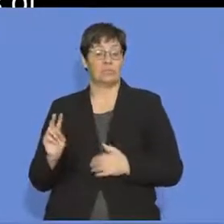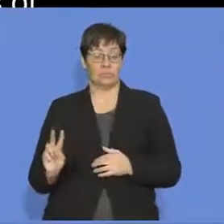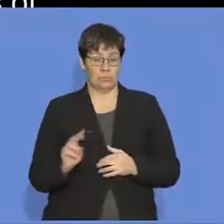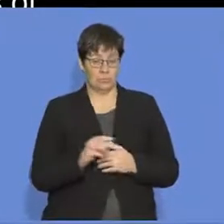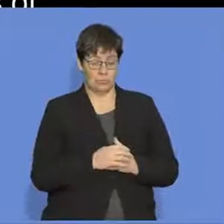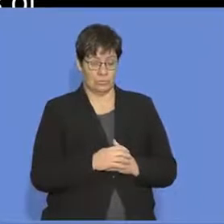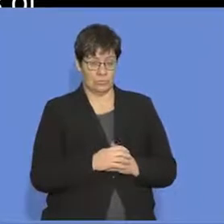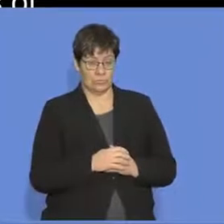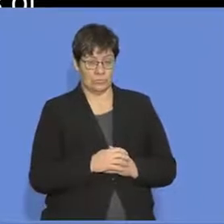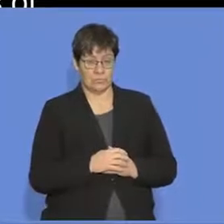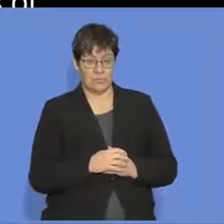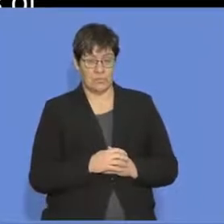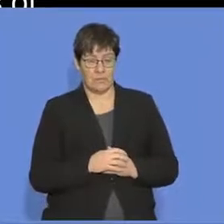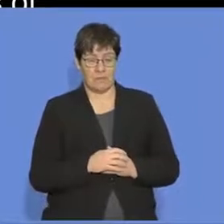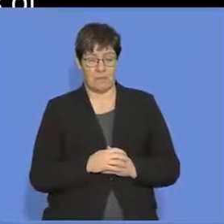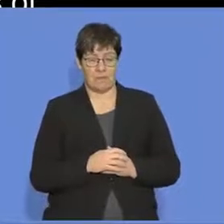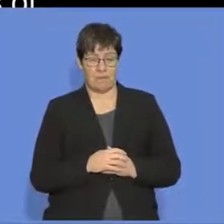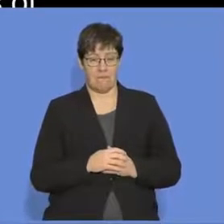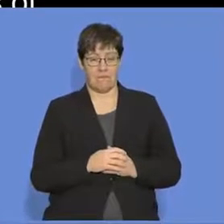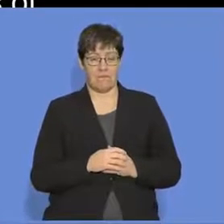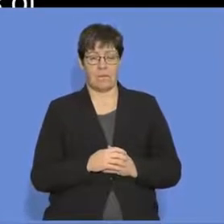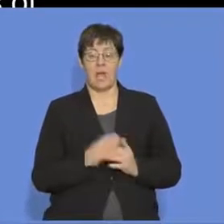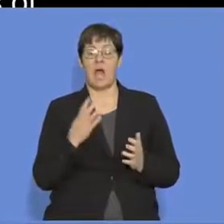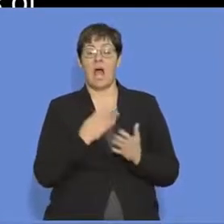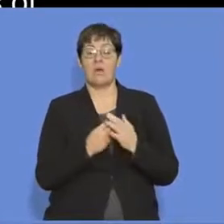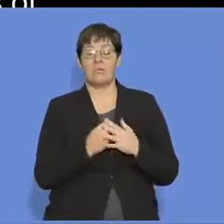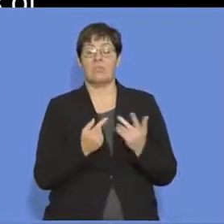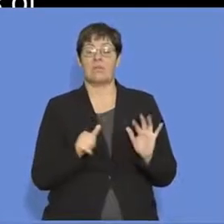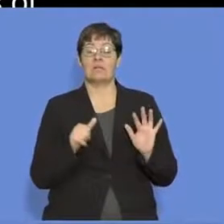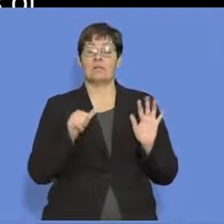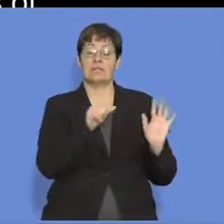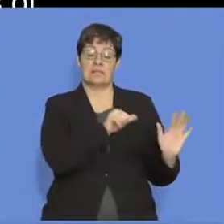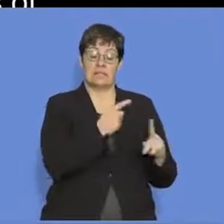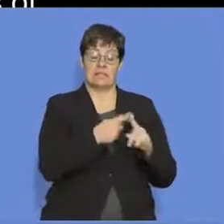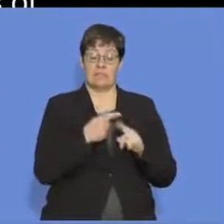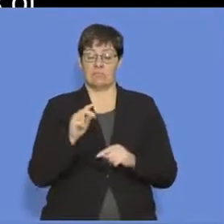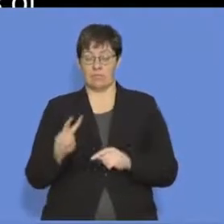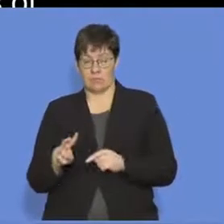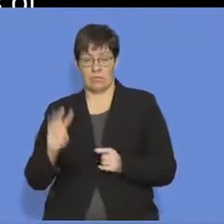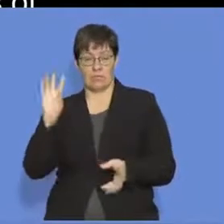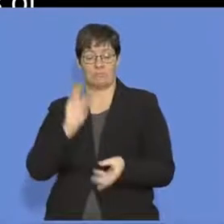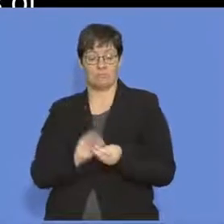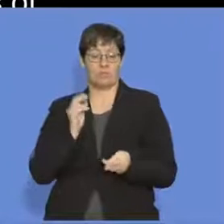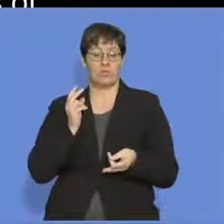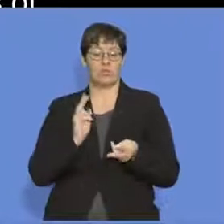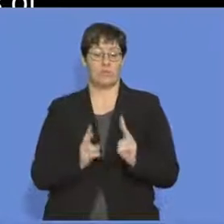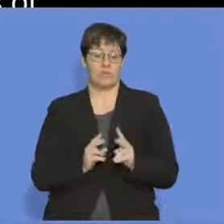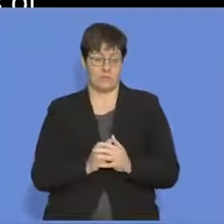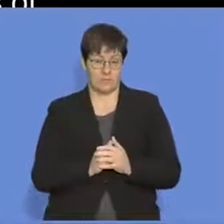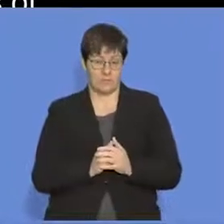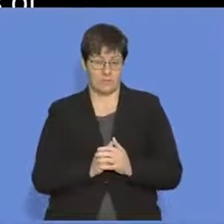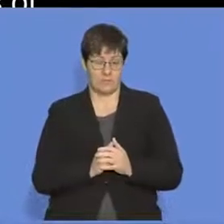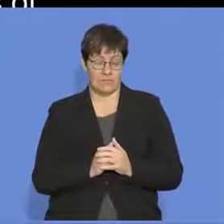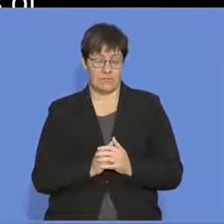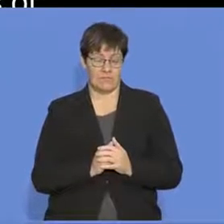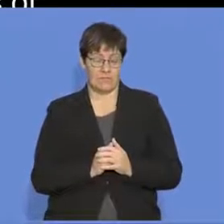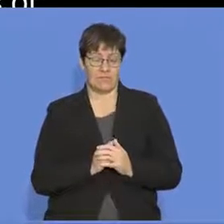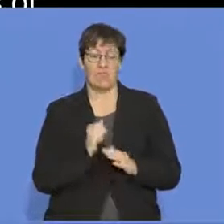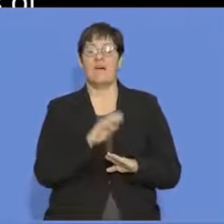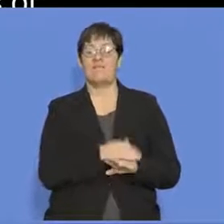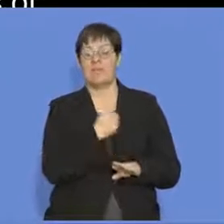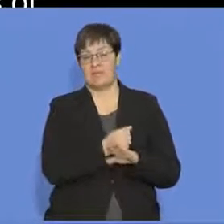was 2. So the number of possible outcomes is 6 times 2, which is 12.